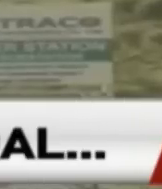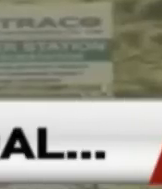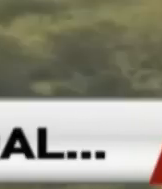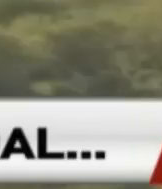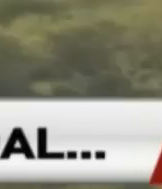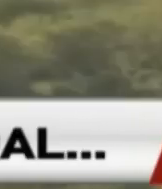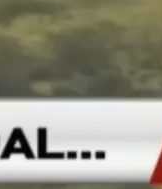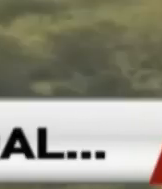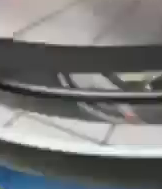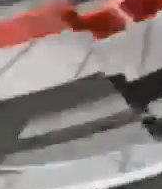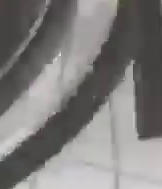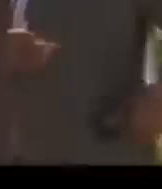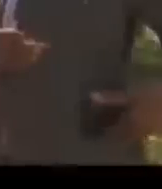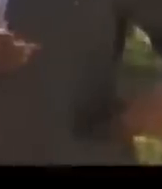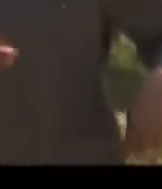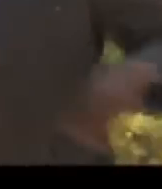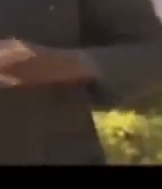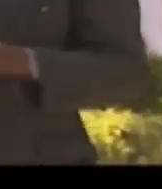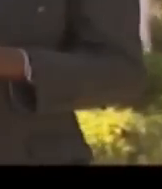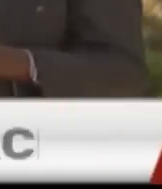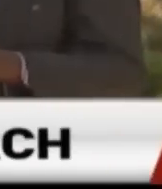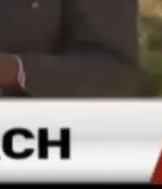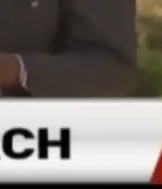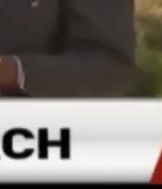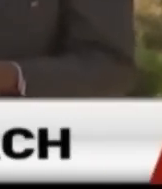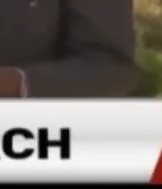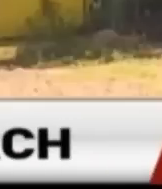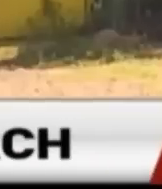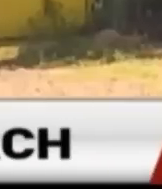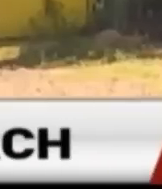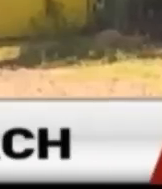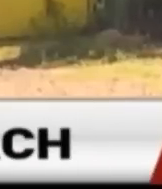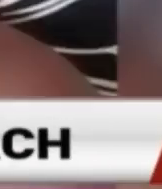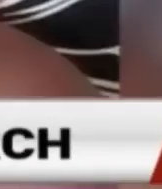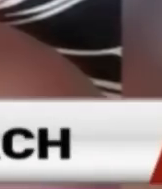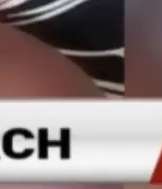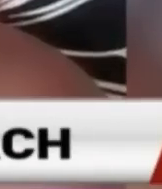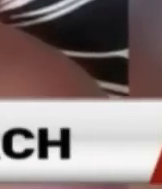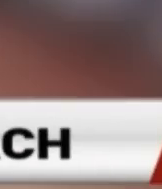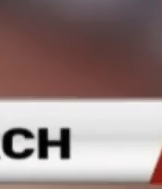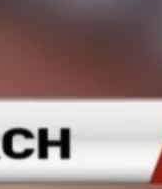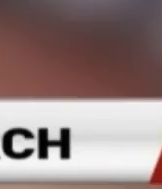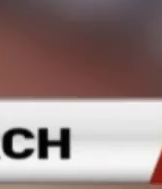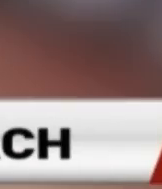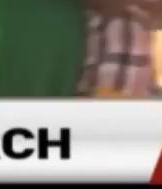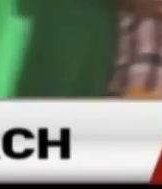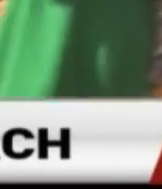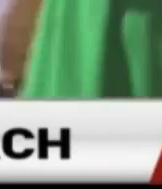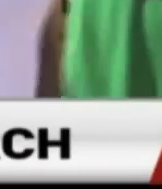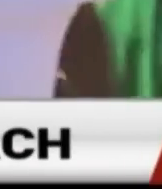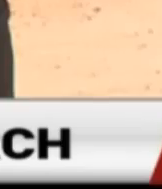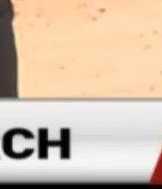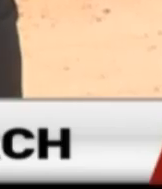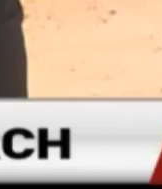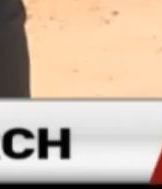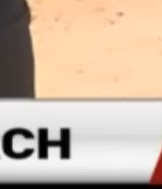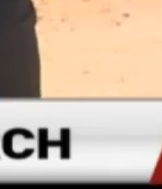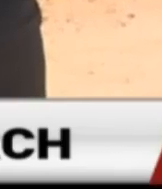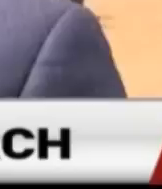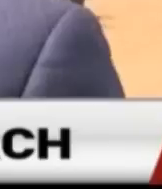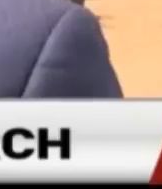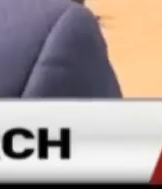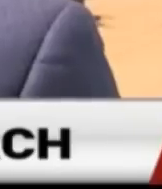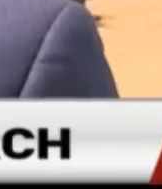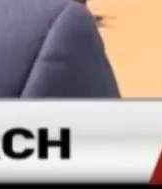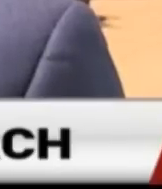into officials' pockets. Plus, the week-long search for Mildred Odira ends at the city